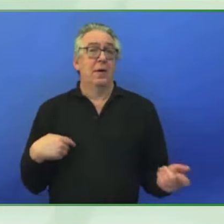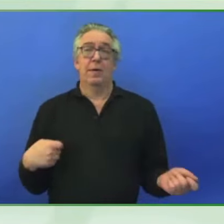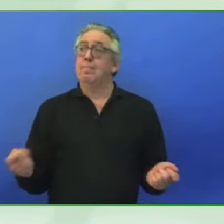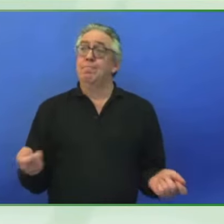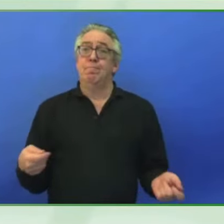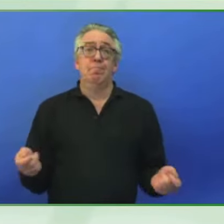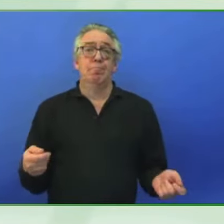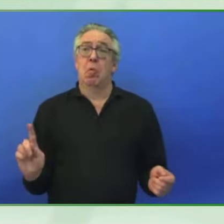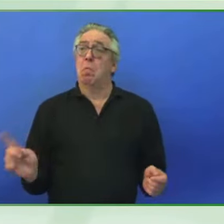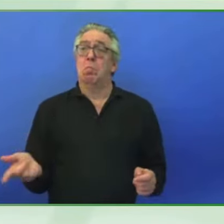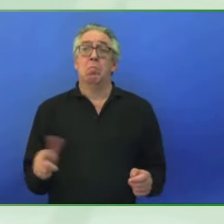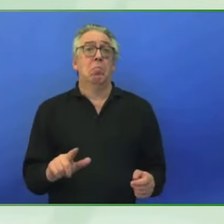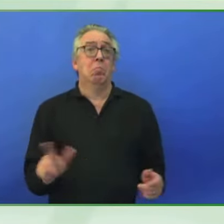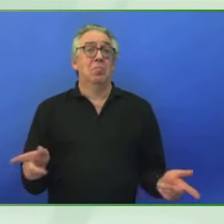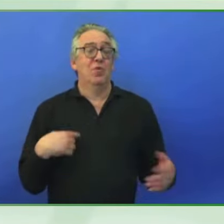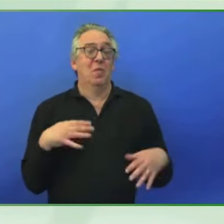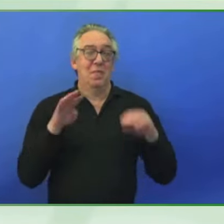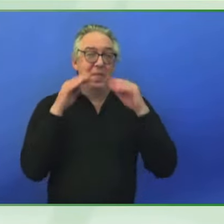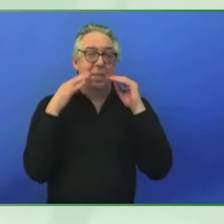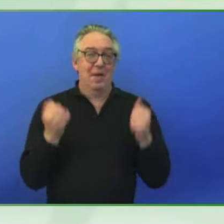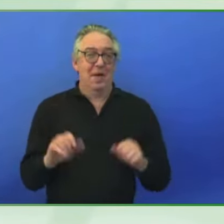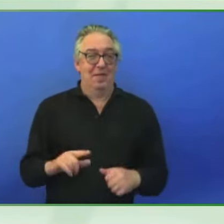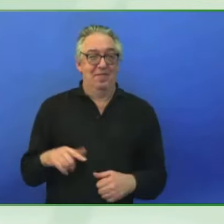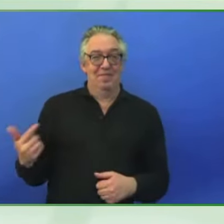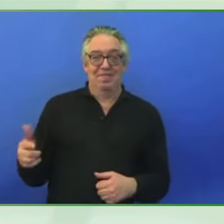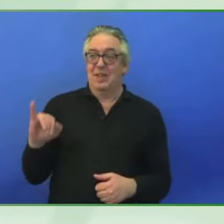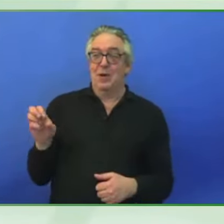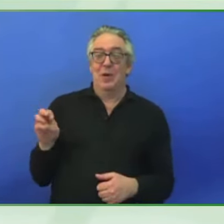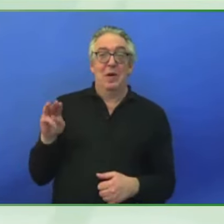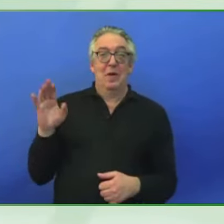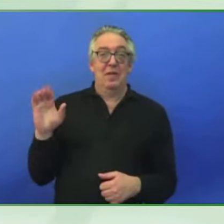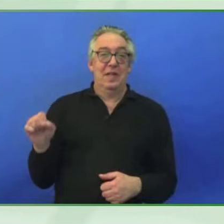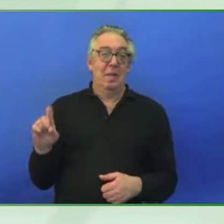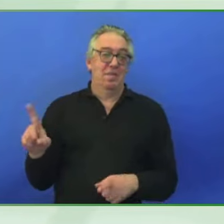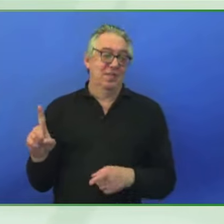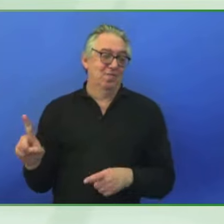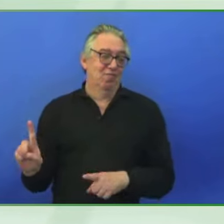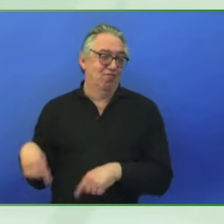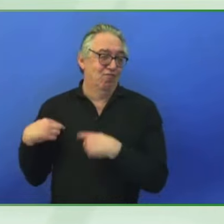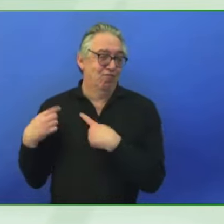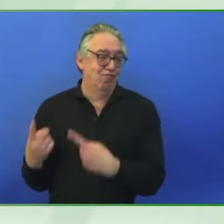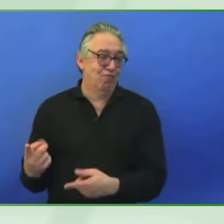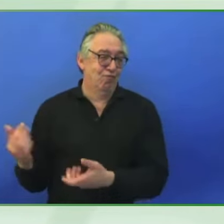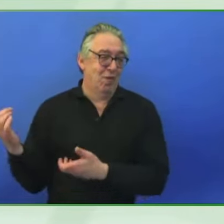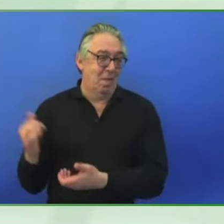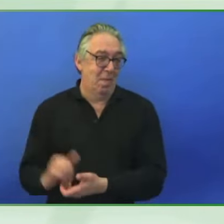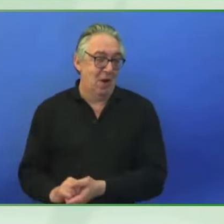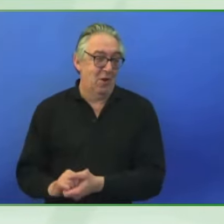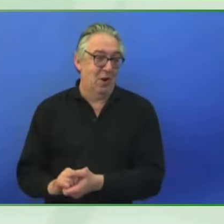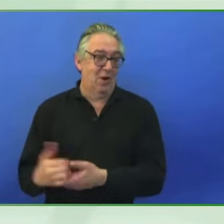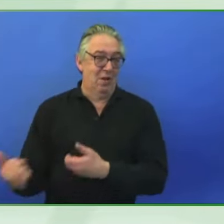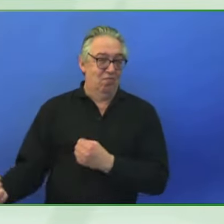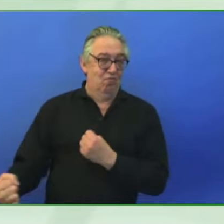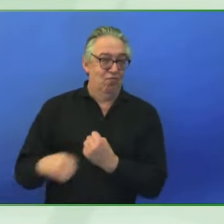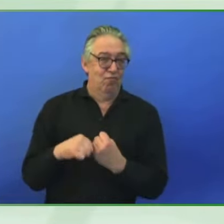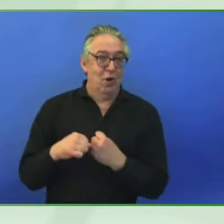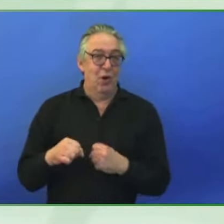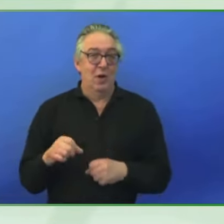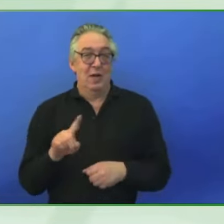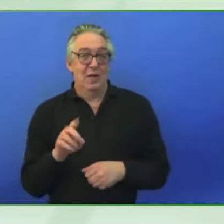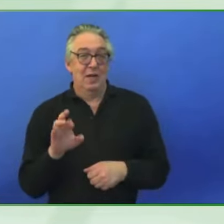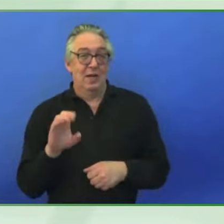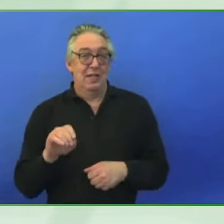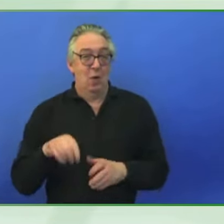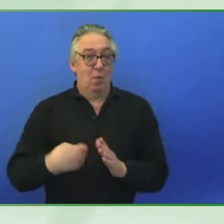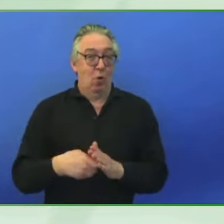over to James Thurston, a trusted and long-term partner of the Zero Project, and who will chair this session, and who will